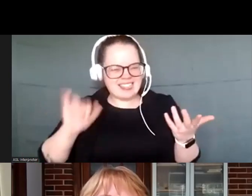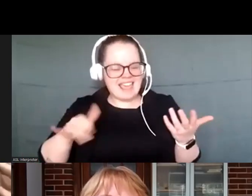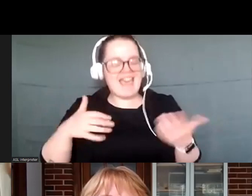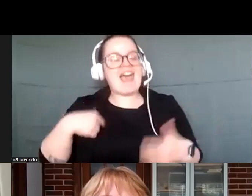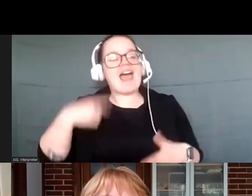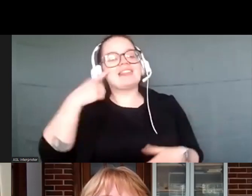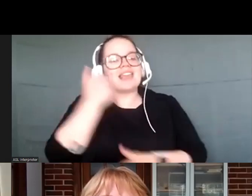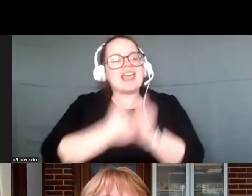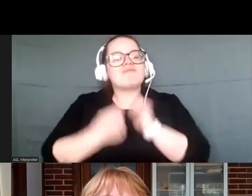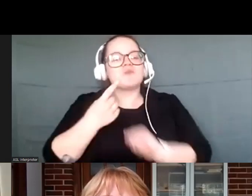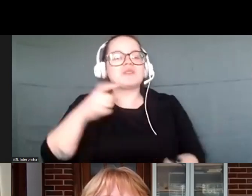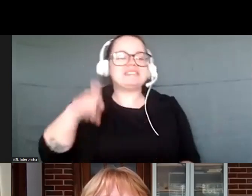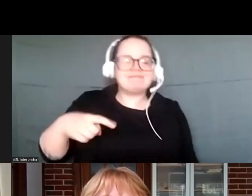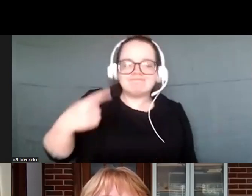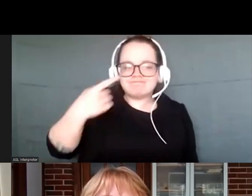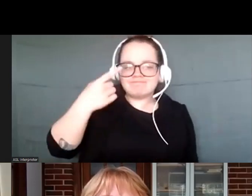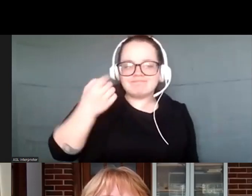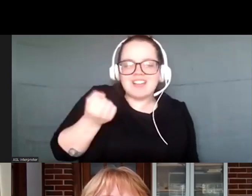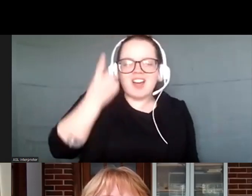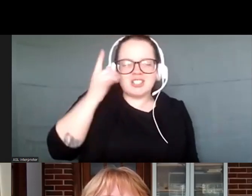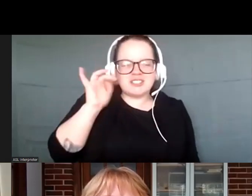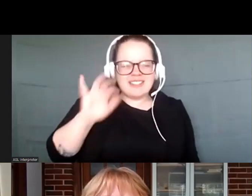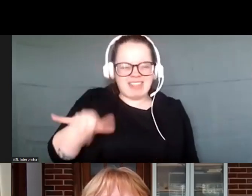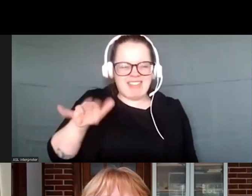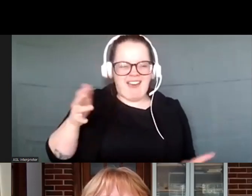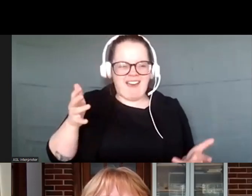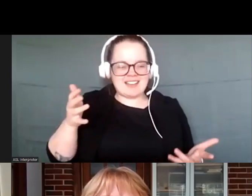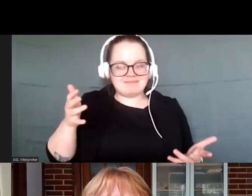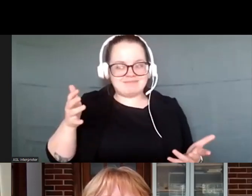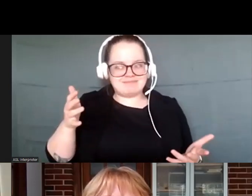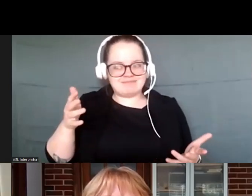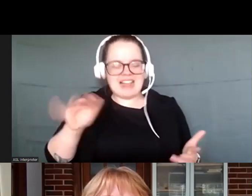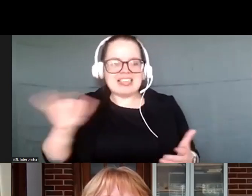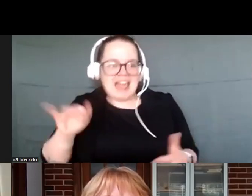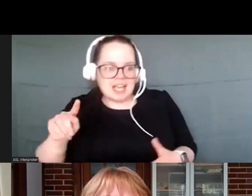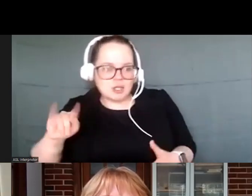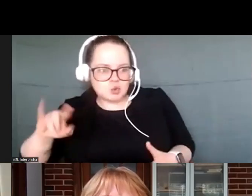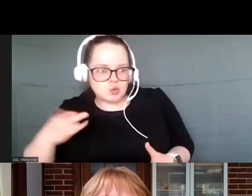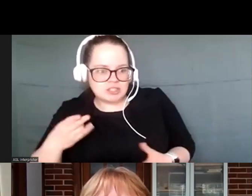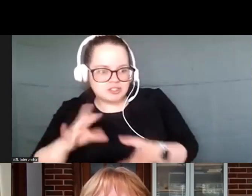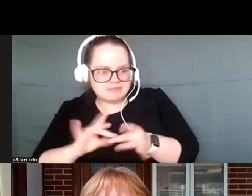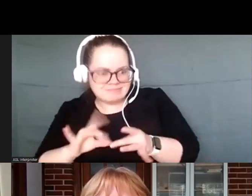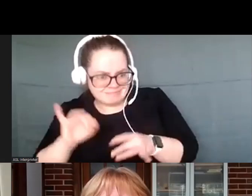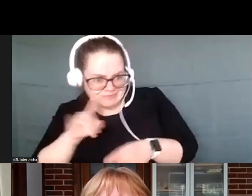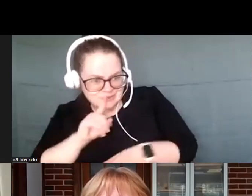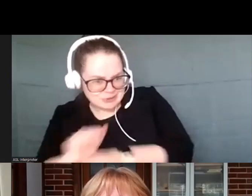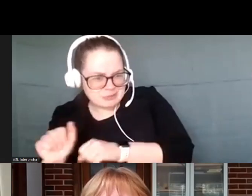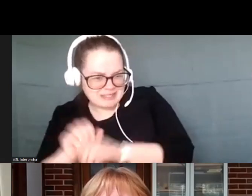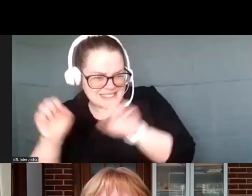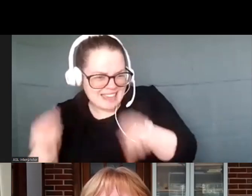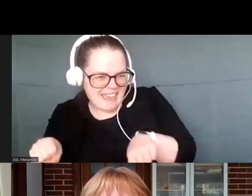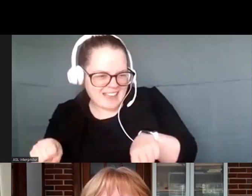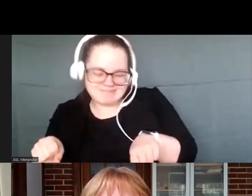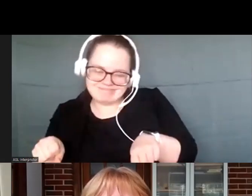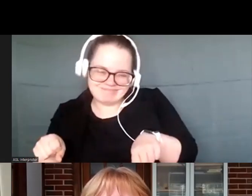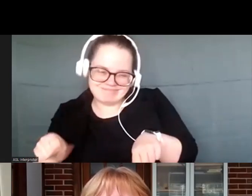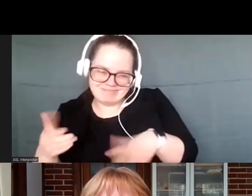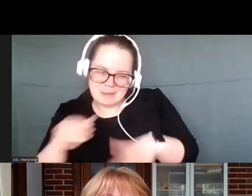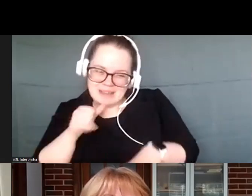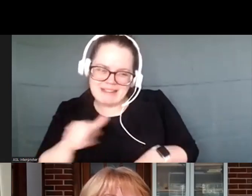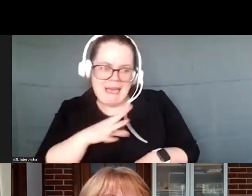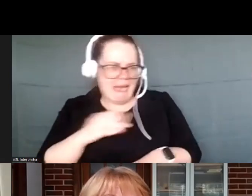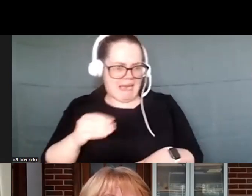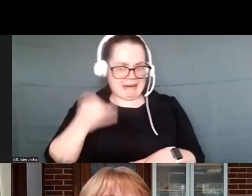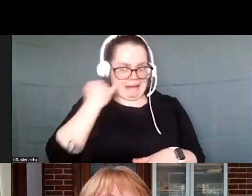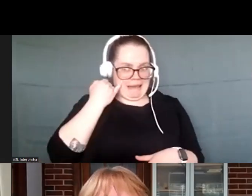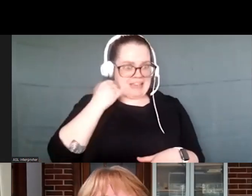understand the sort of, like Trish said, is that even a reality? And if you're even going to do that, what does that even look like? How